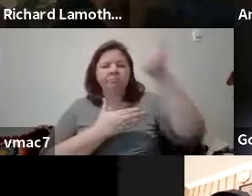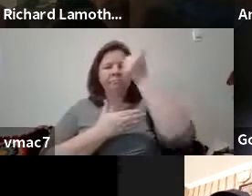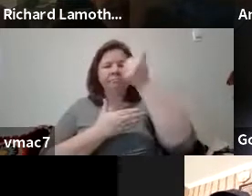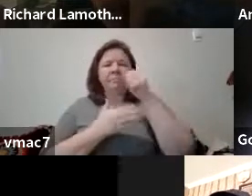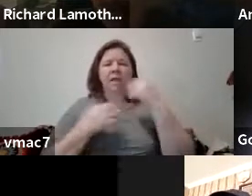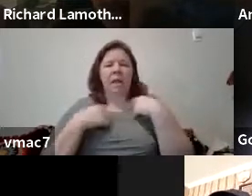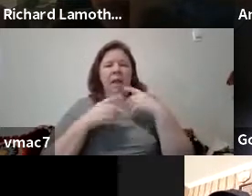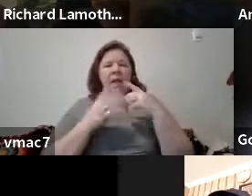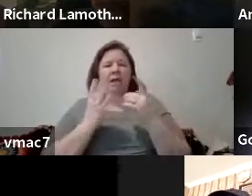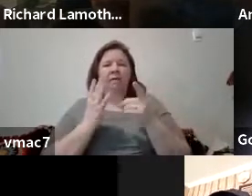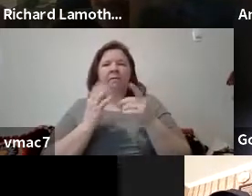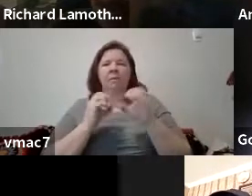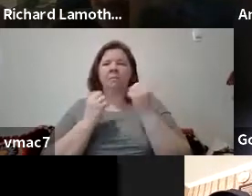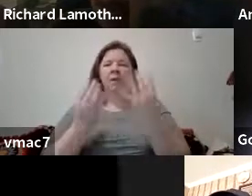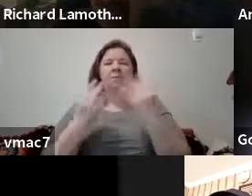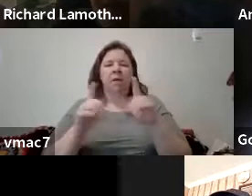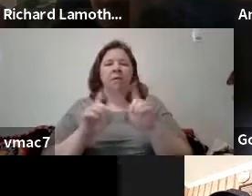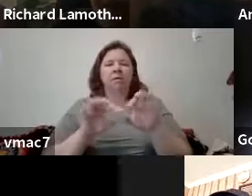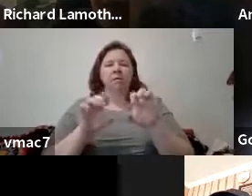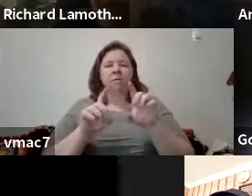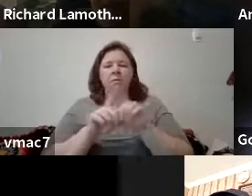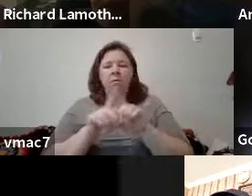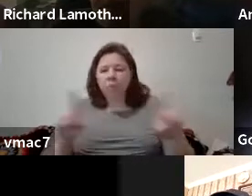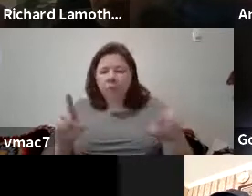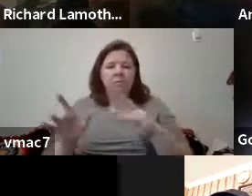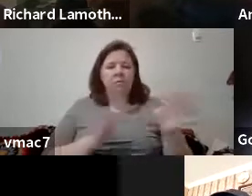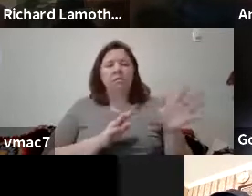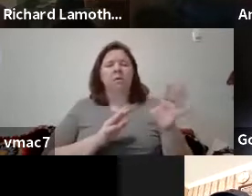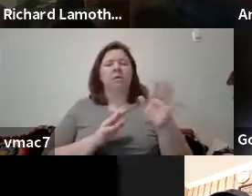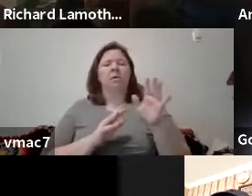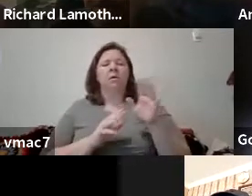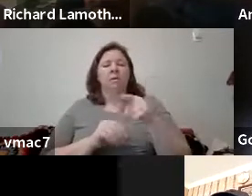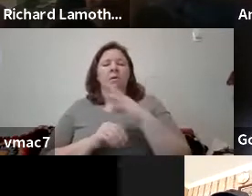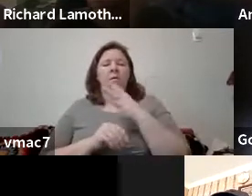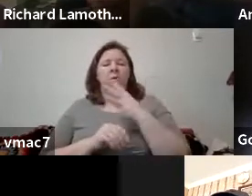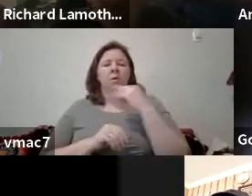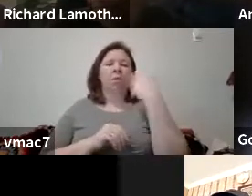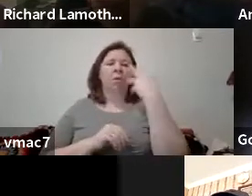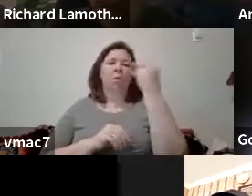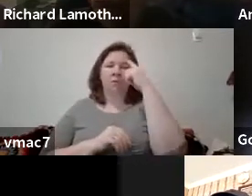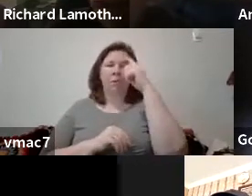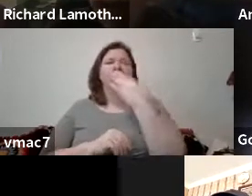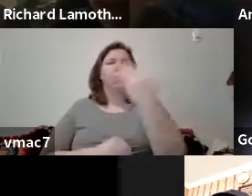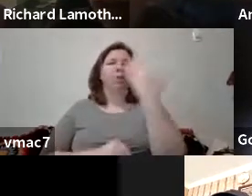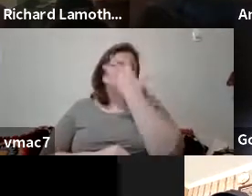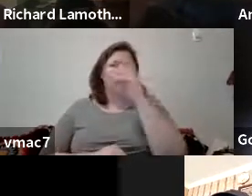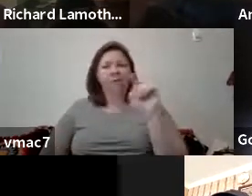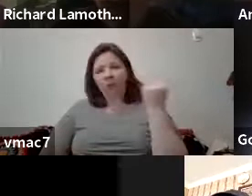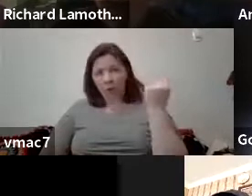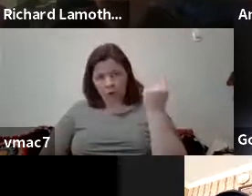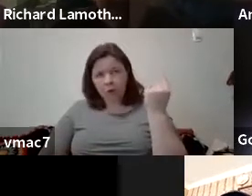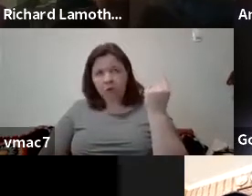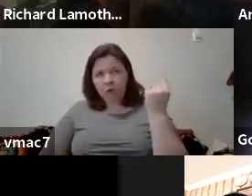a connector of people, and my passion is he told us he went for good looks first. That's what he told me. Oh, well, there